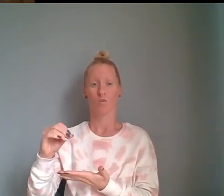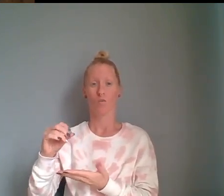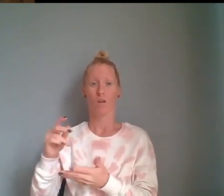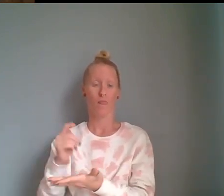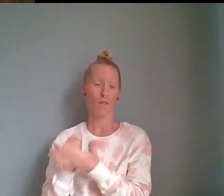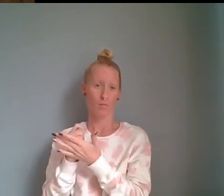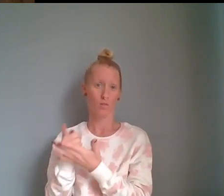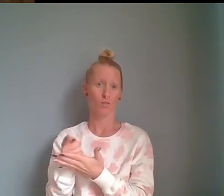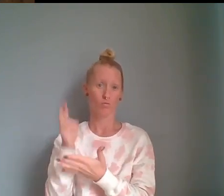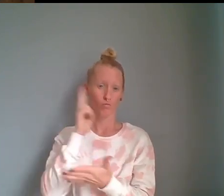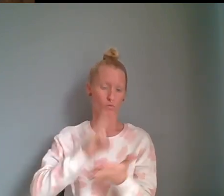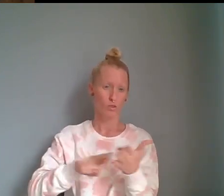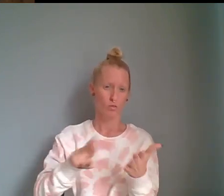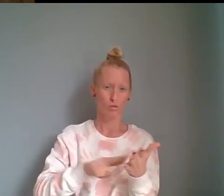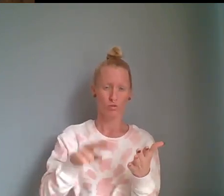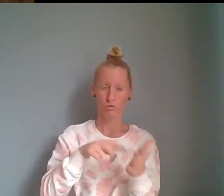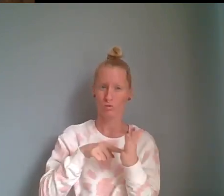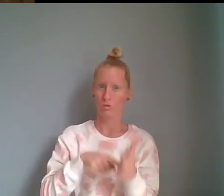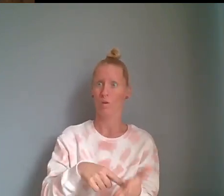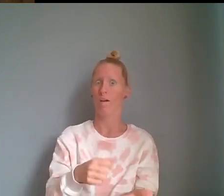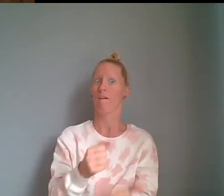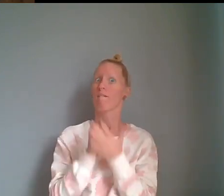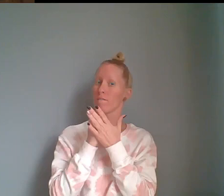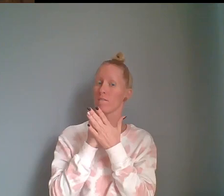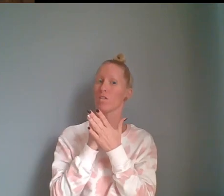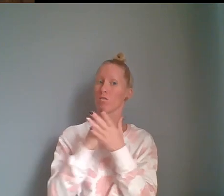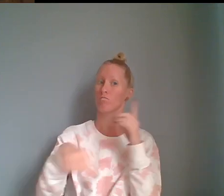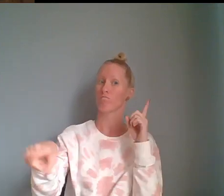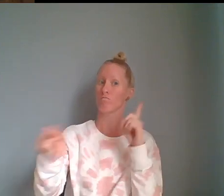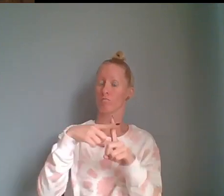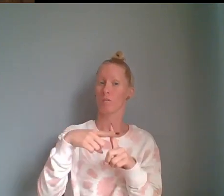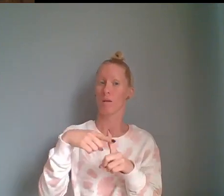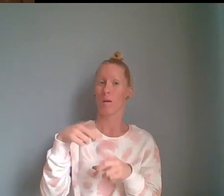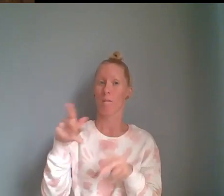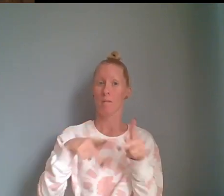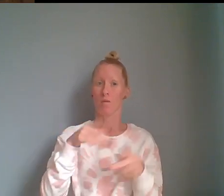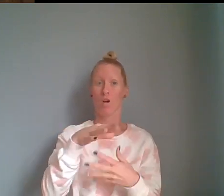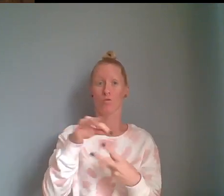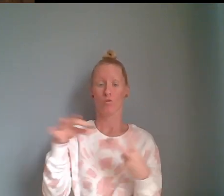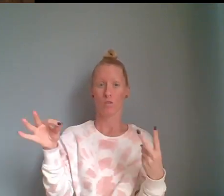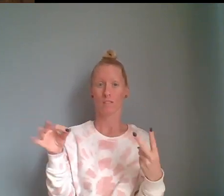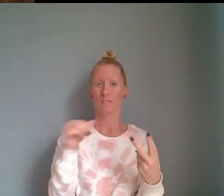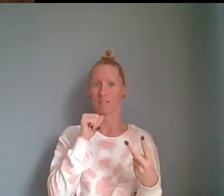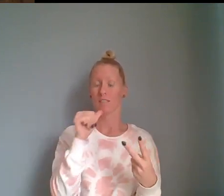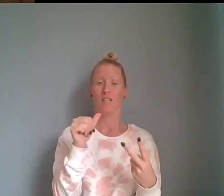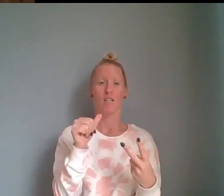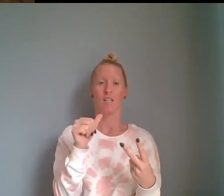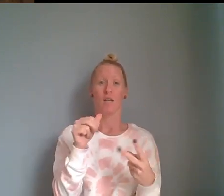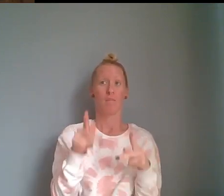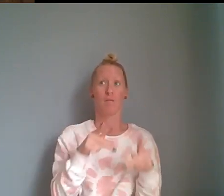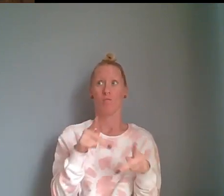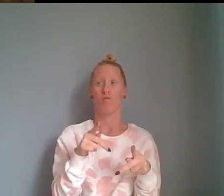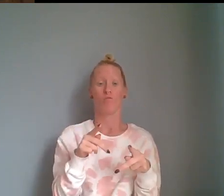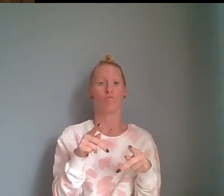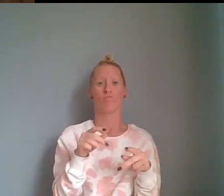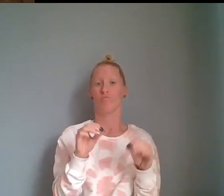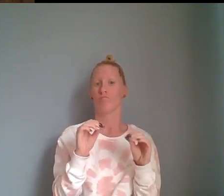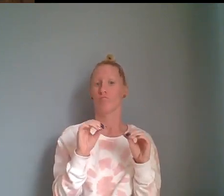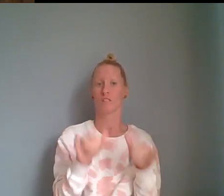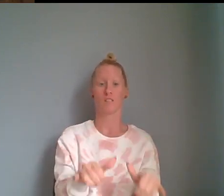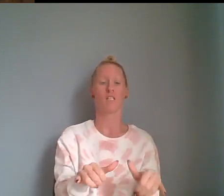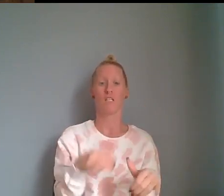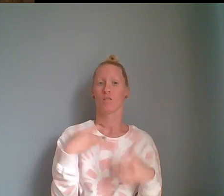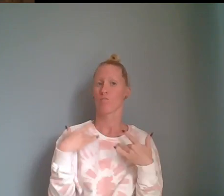been shown can be very helpful. So people have a choice, and there is absolutely no need for people to stay in